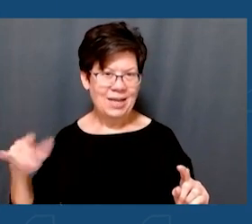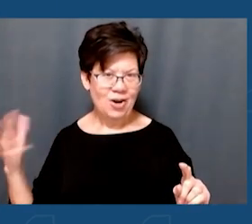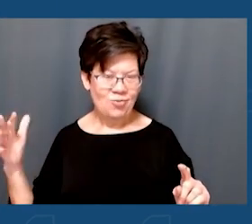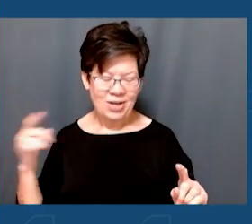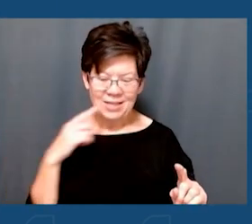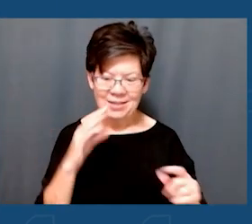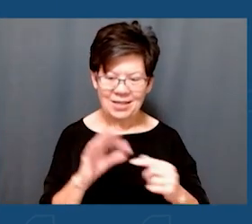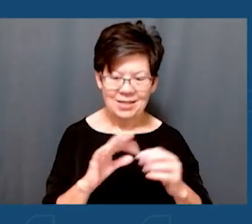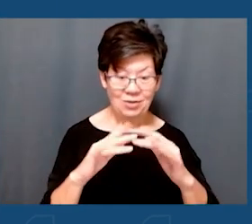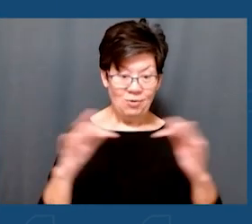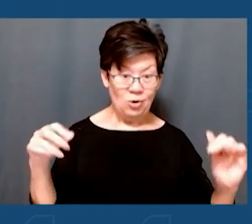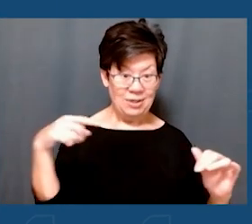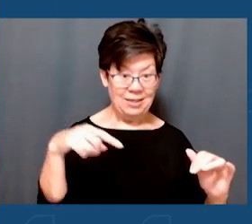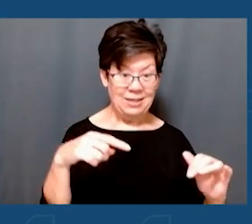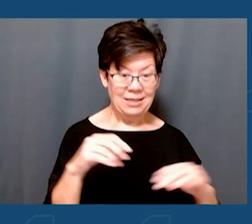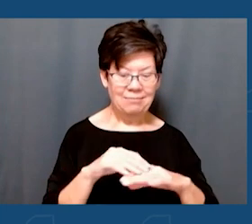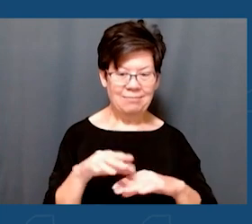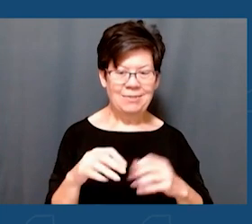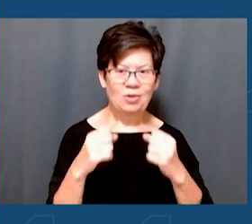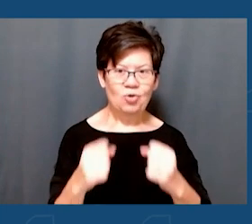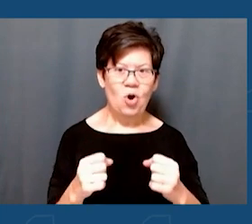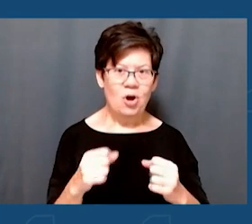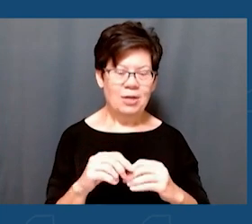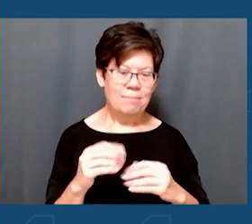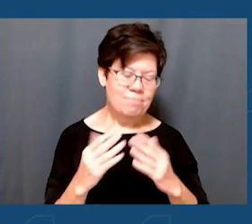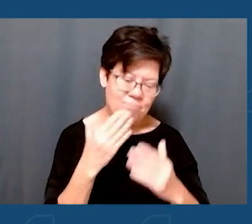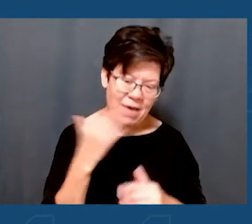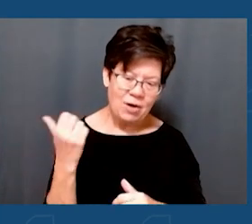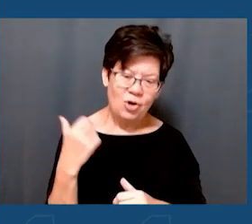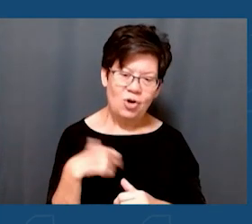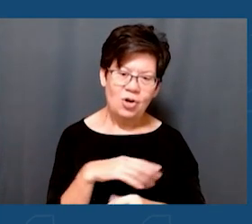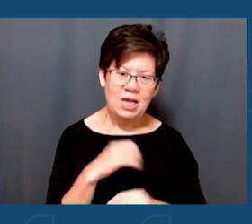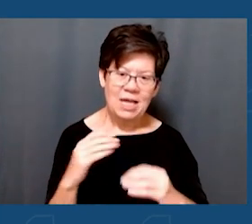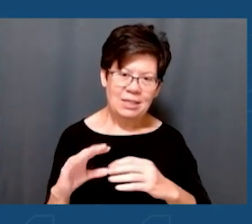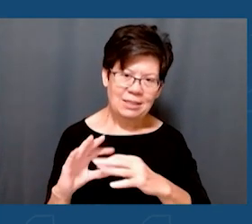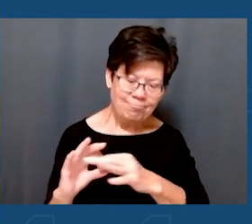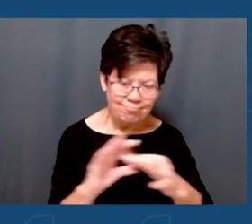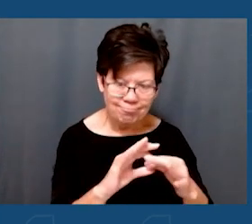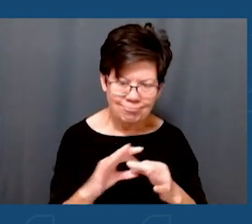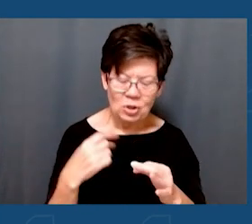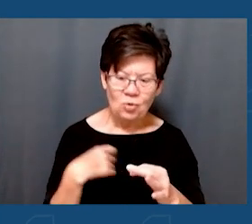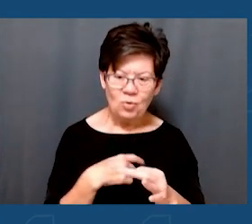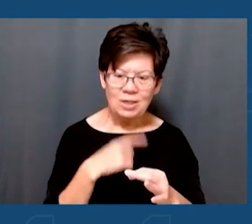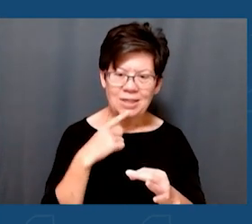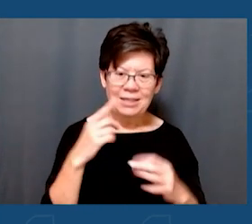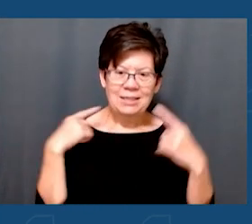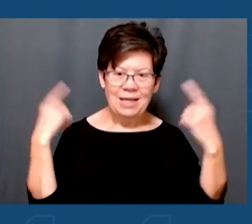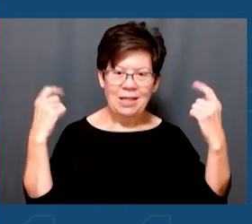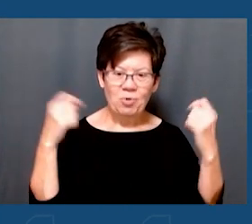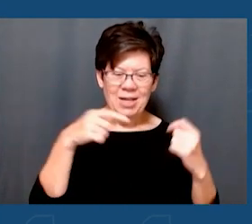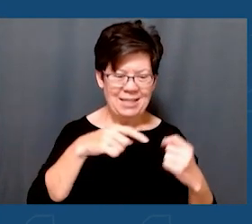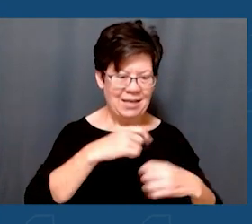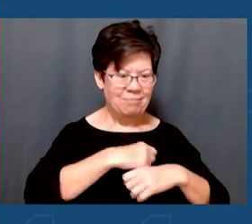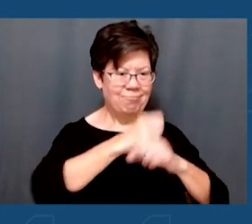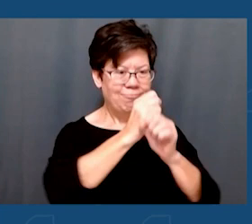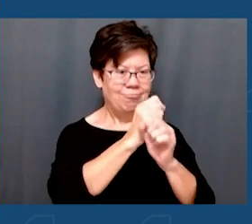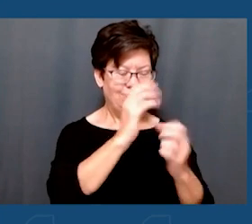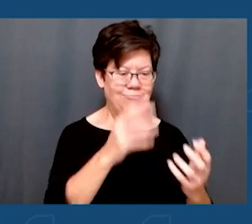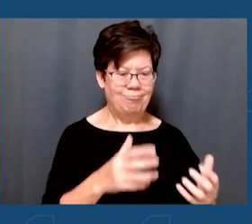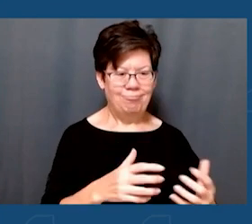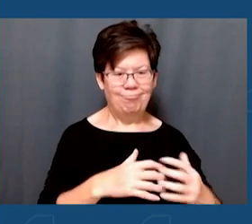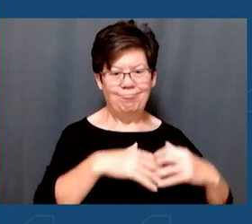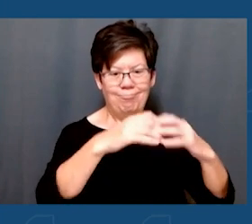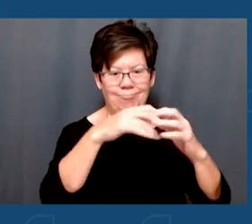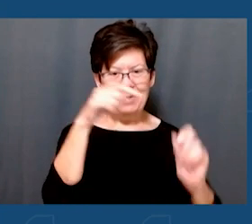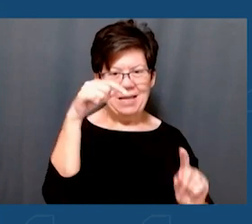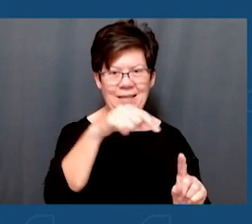our diversity that makes us better. And together, we can celebrate the creation of an institute that we will all be proud of. To